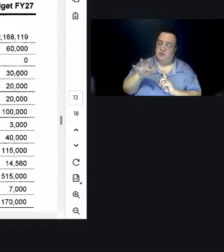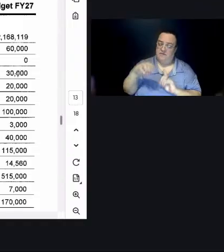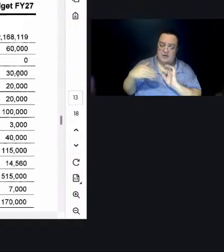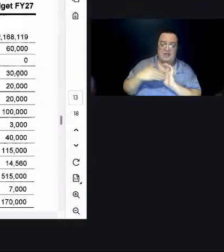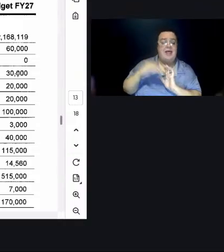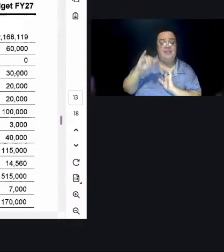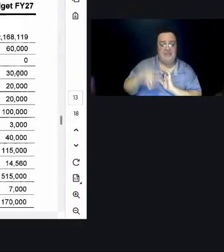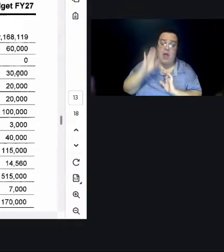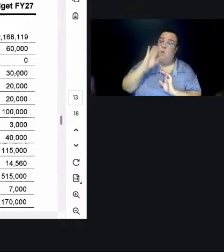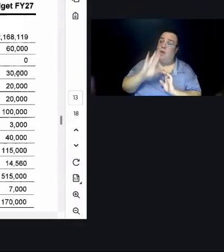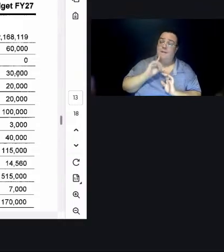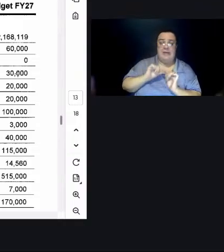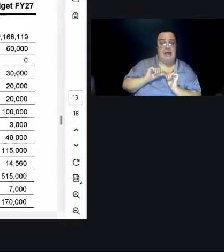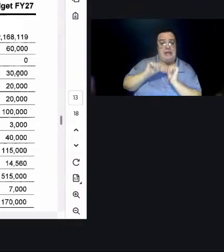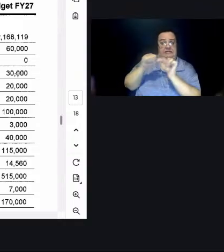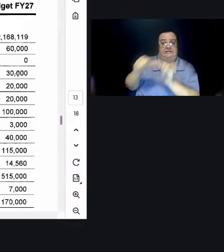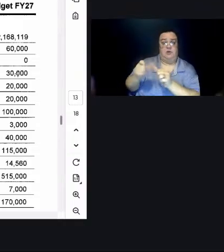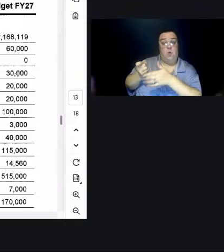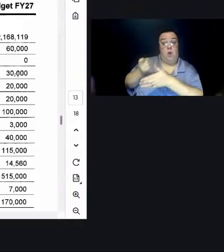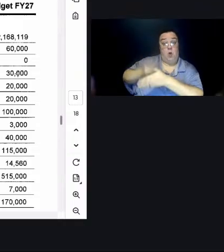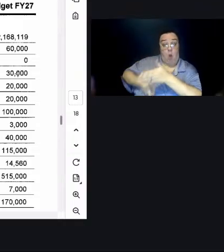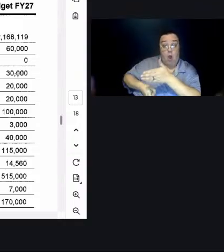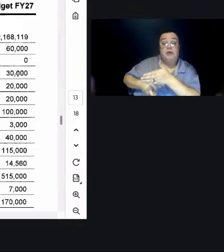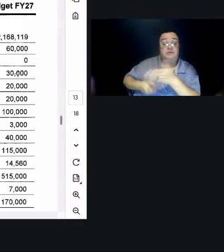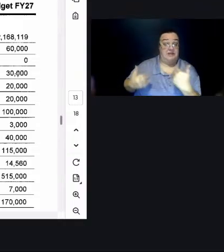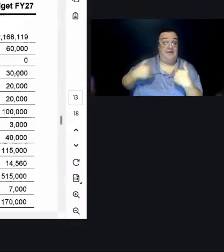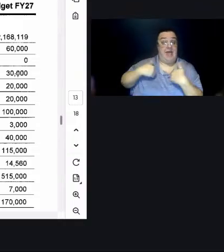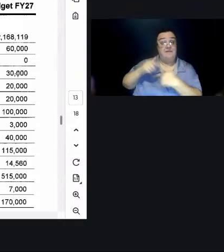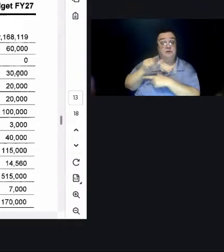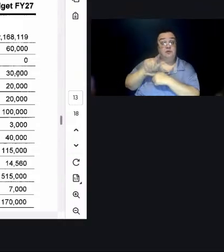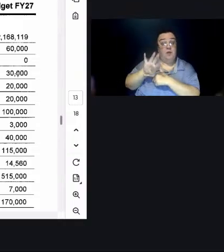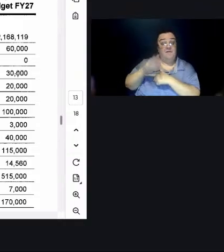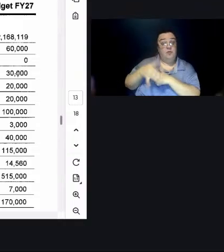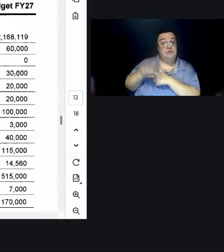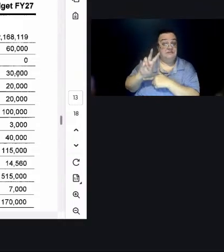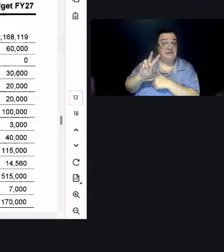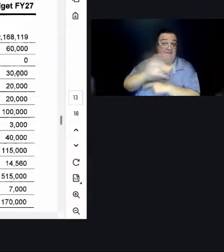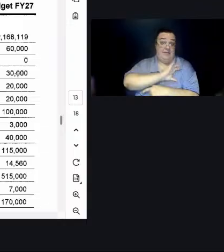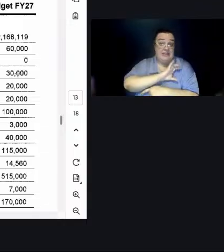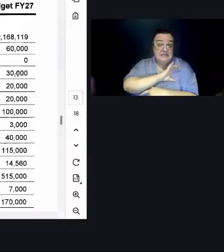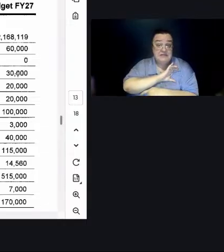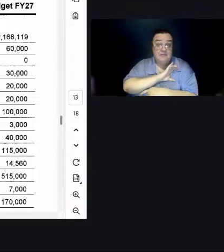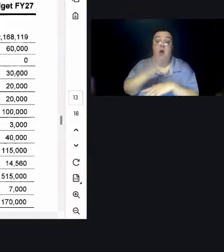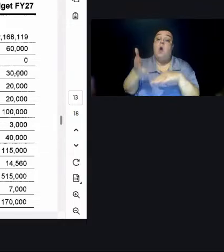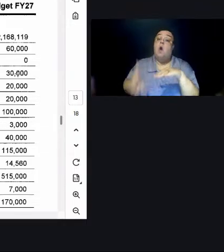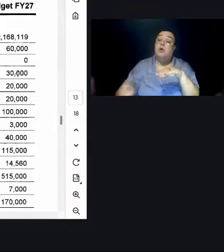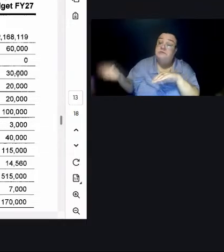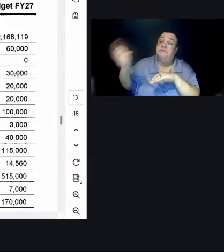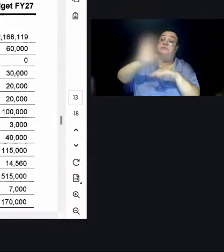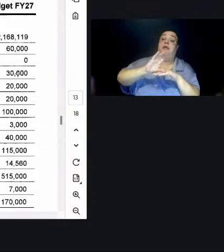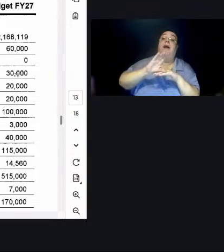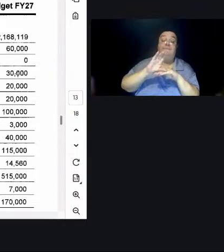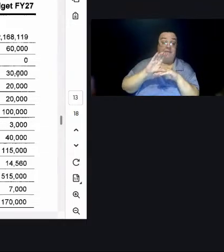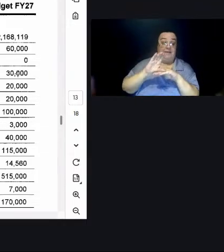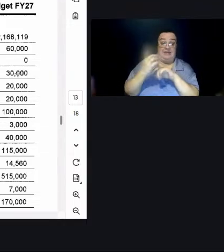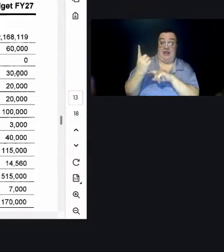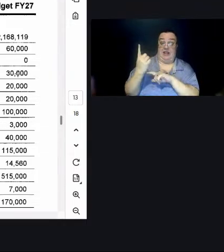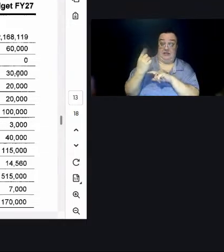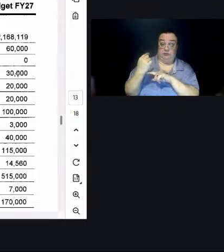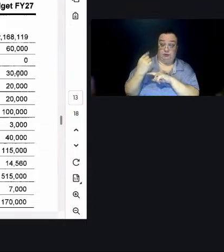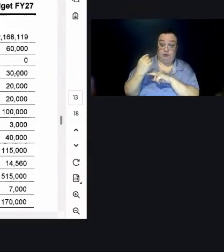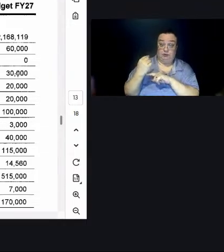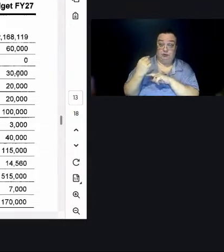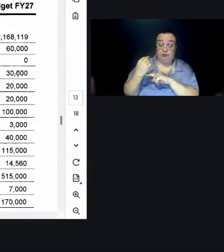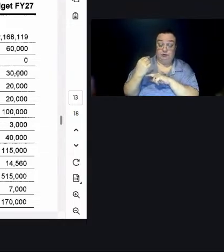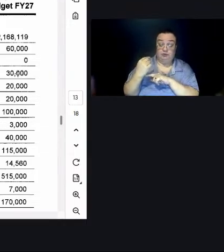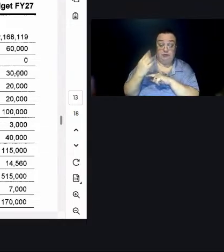continual cost of having a 24/7 police department on top of last year,